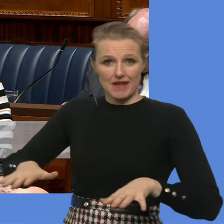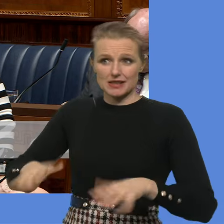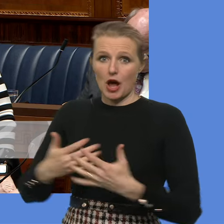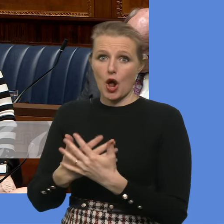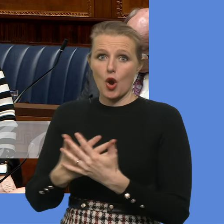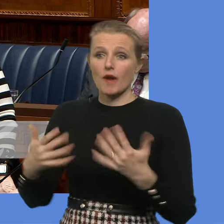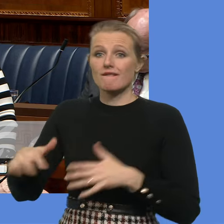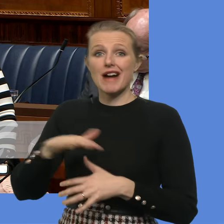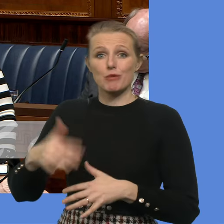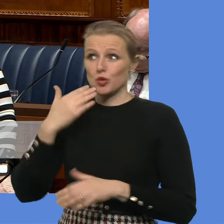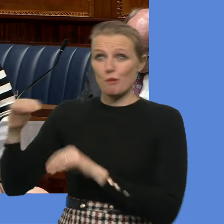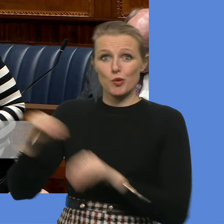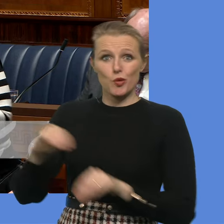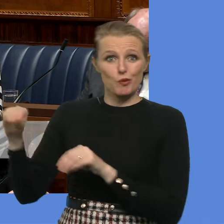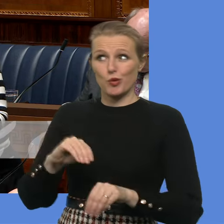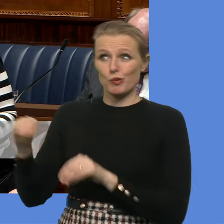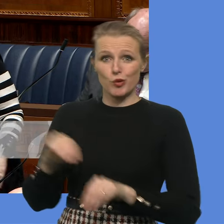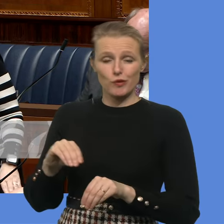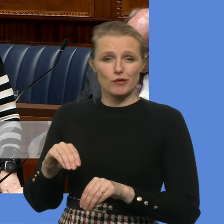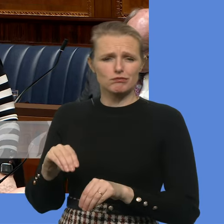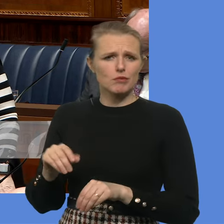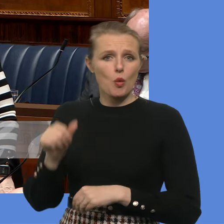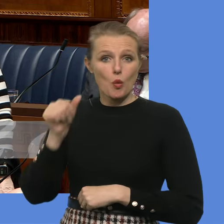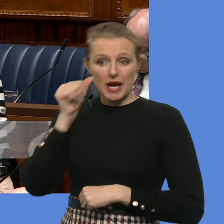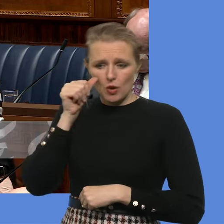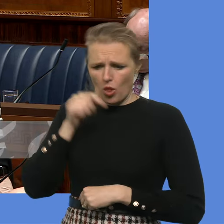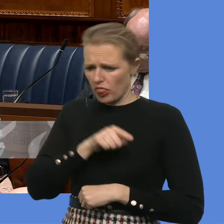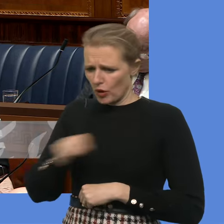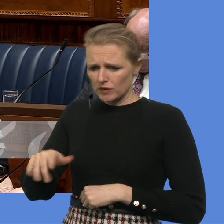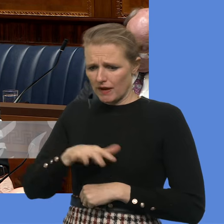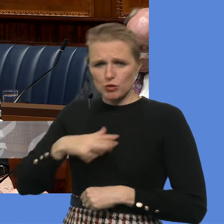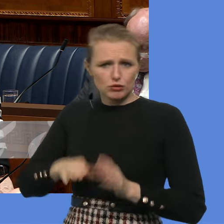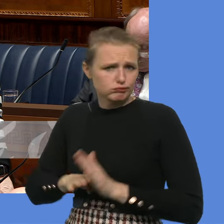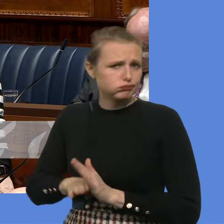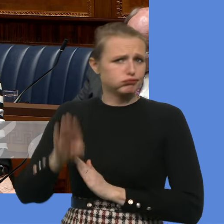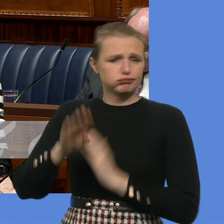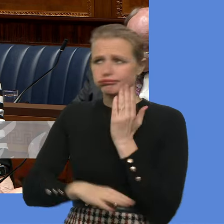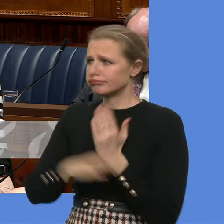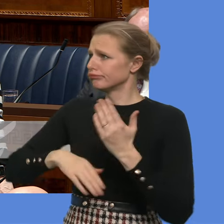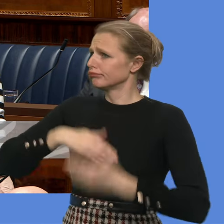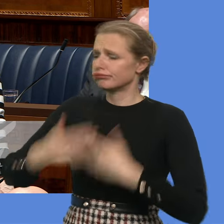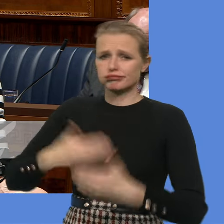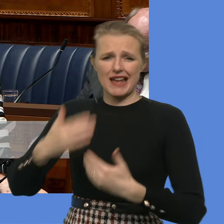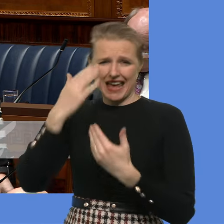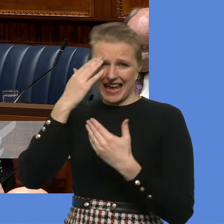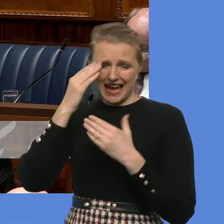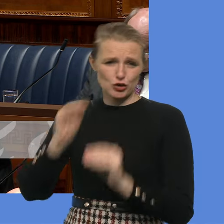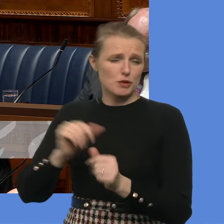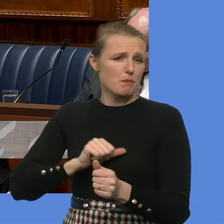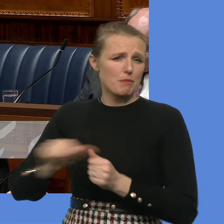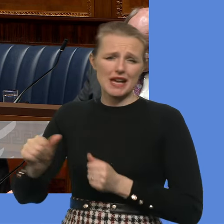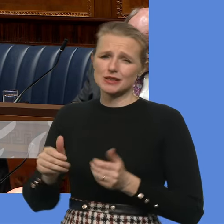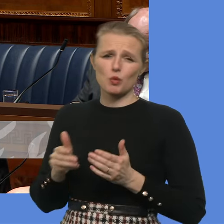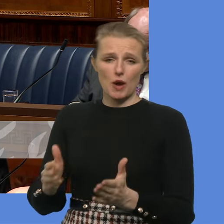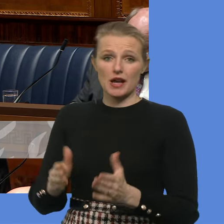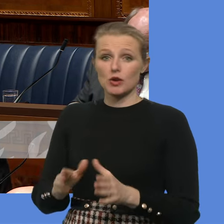newcomer families, and we know that education is a gateway to prosperity for the family. I'm just wondering what support you can give to university to